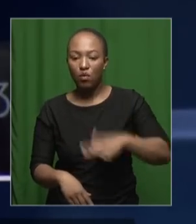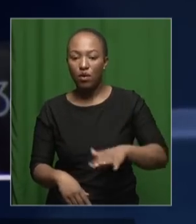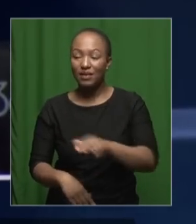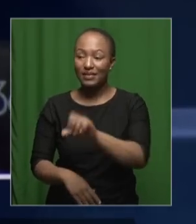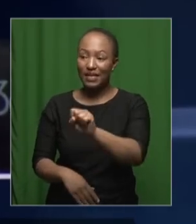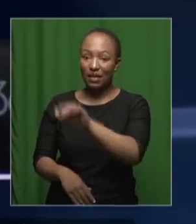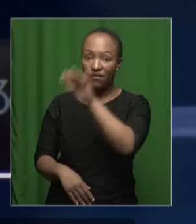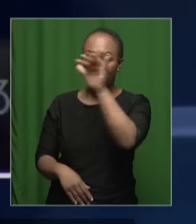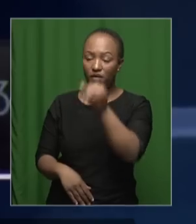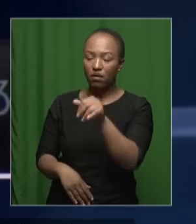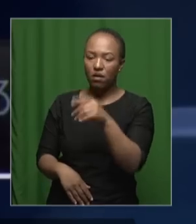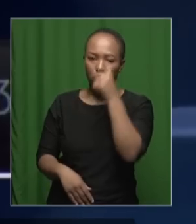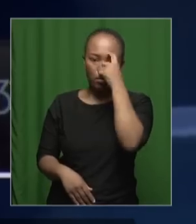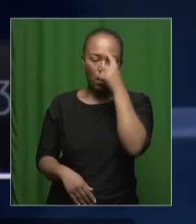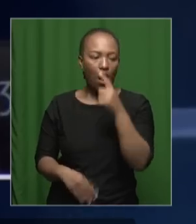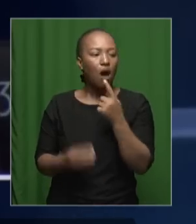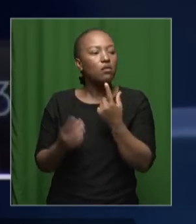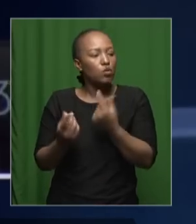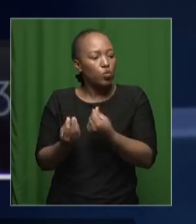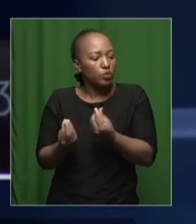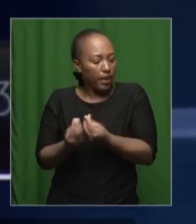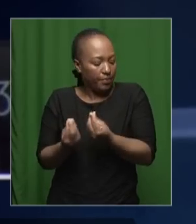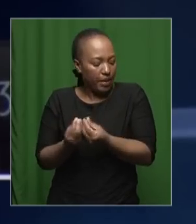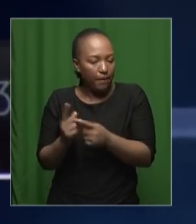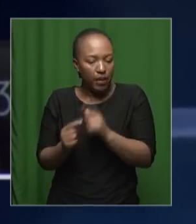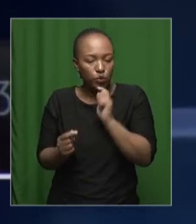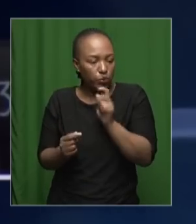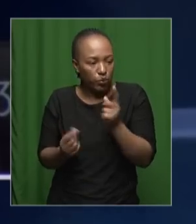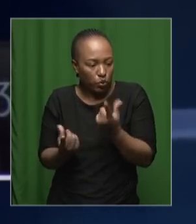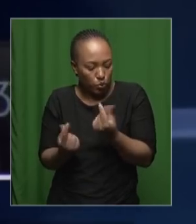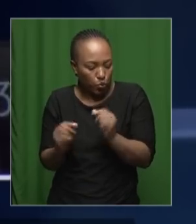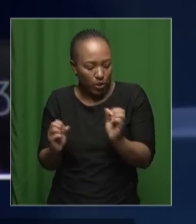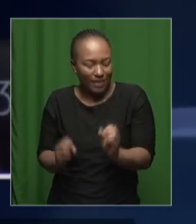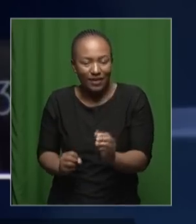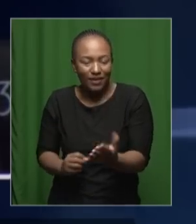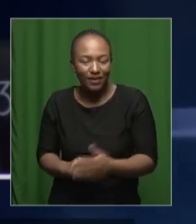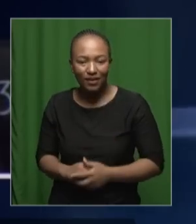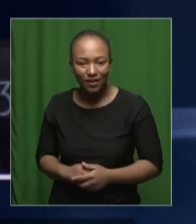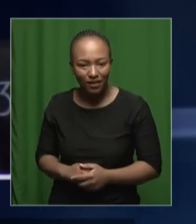Africans to think that they are doing something whereas they're not doing anything. He's tired,